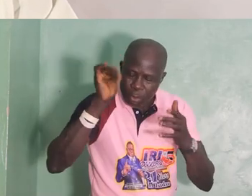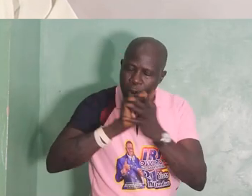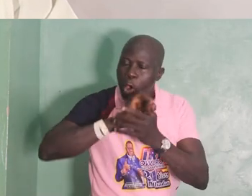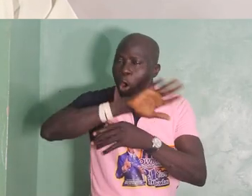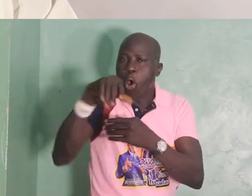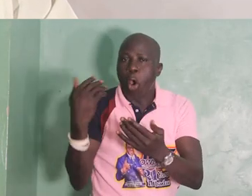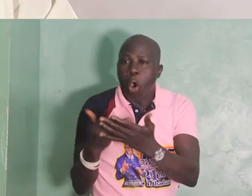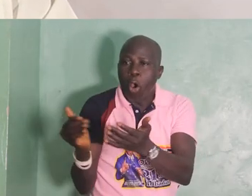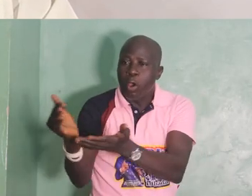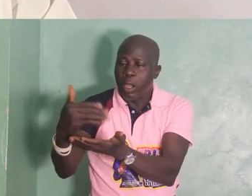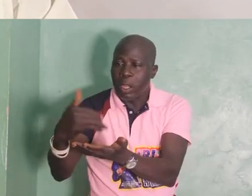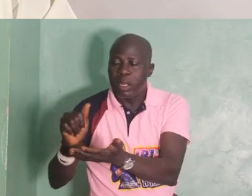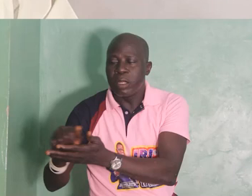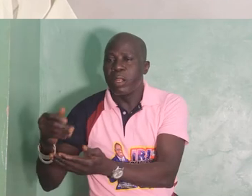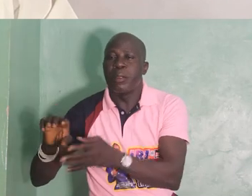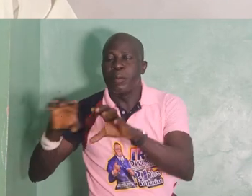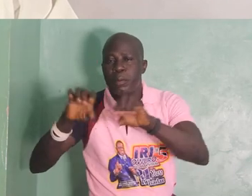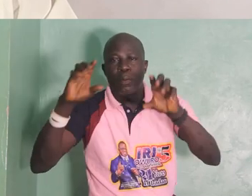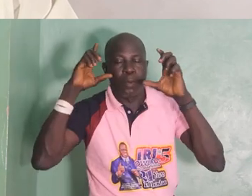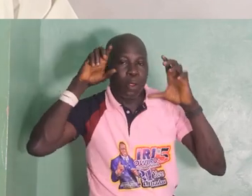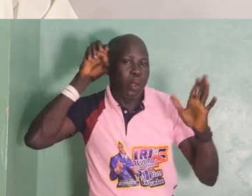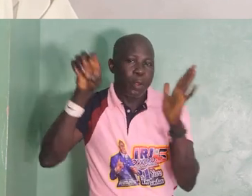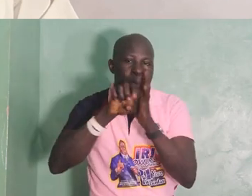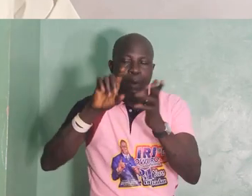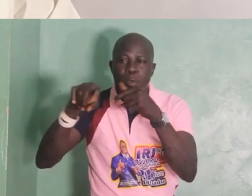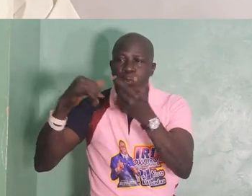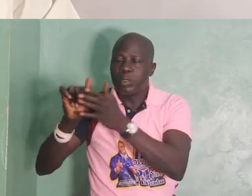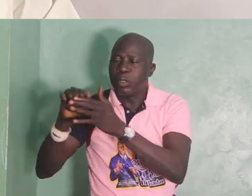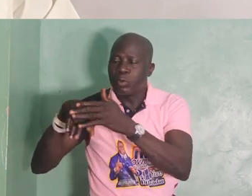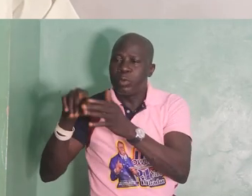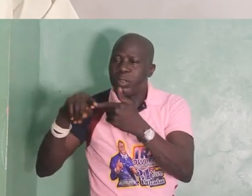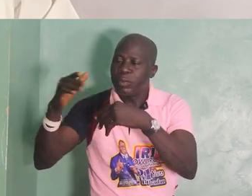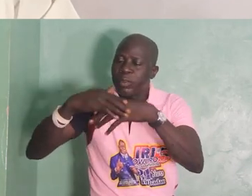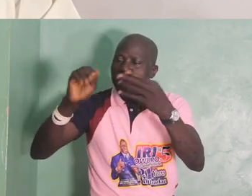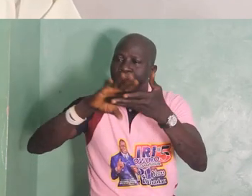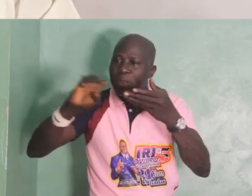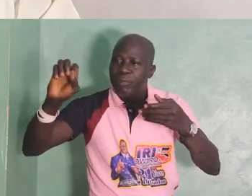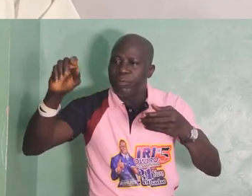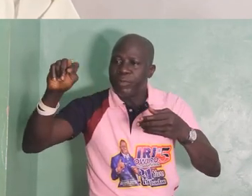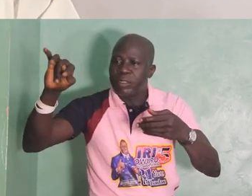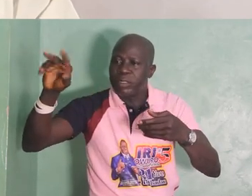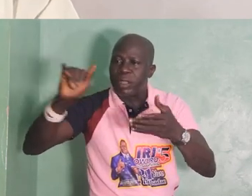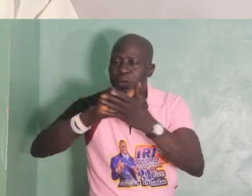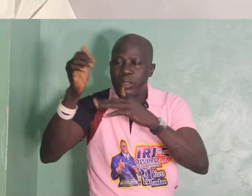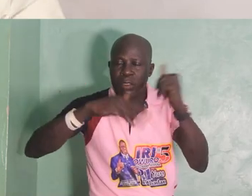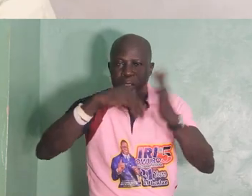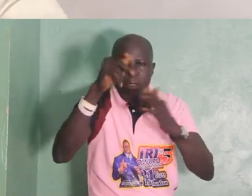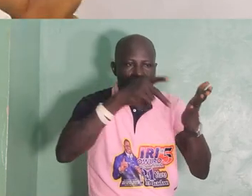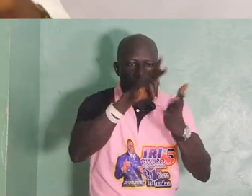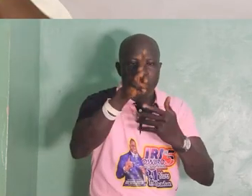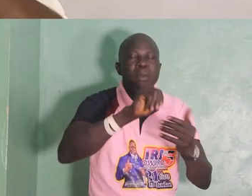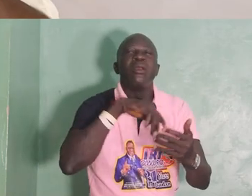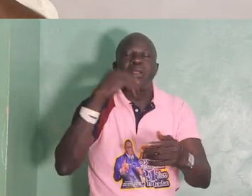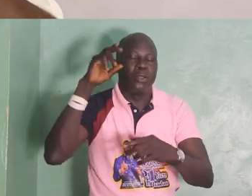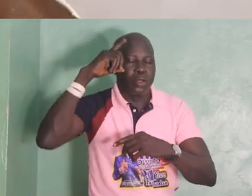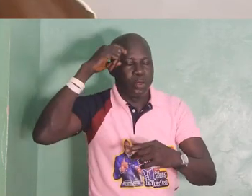passport and he give him his own passport but the prophet said he will give him visa without payment as the weeks are. No, Allah re dara